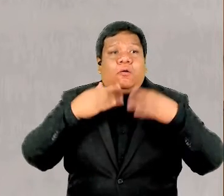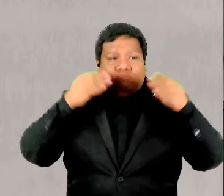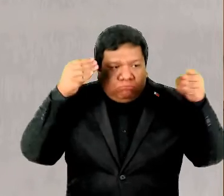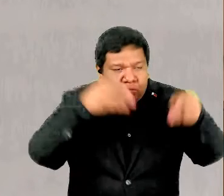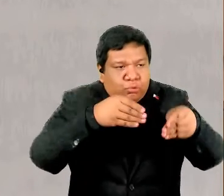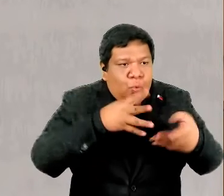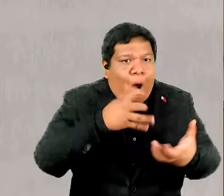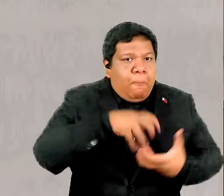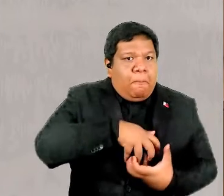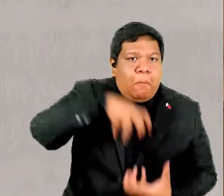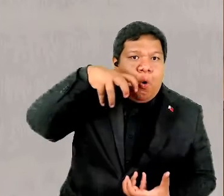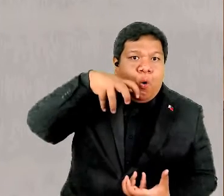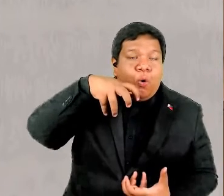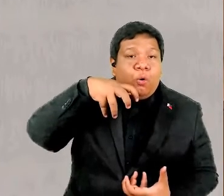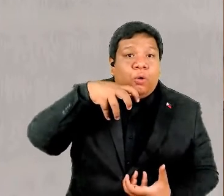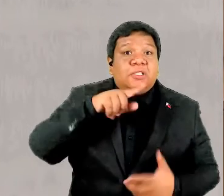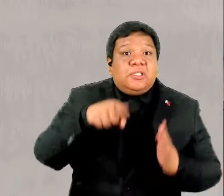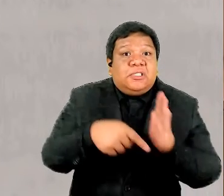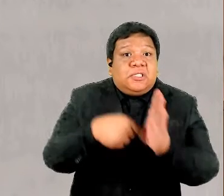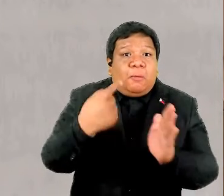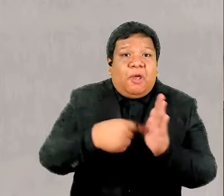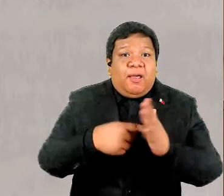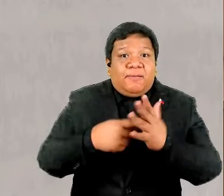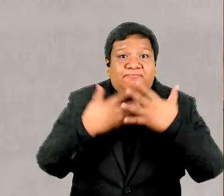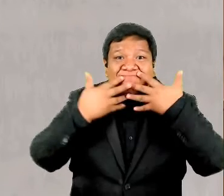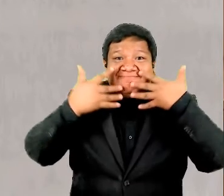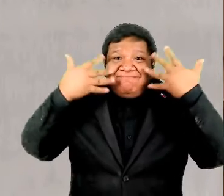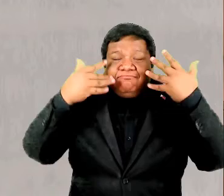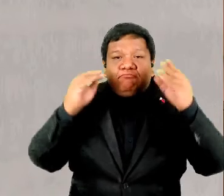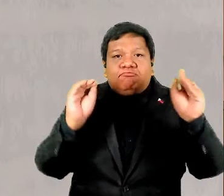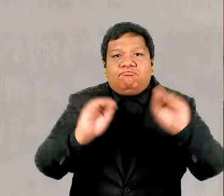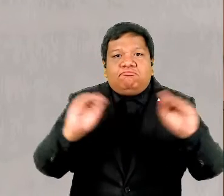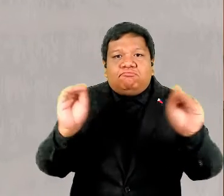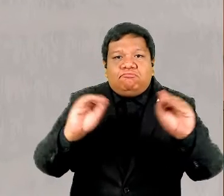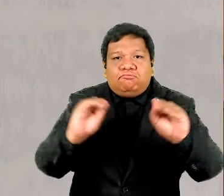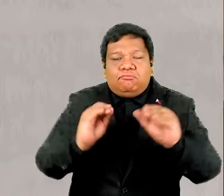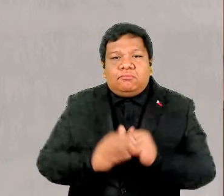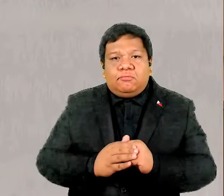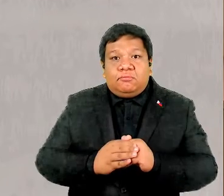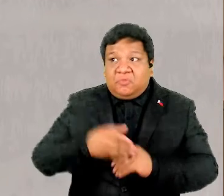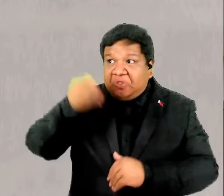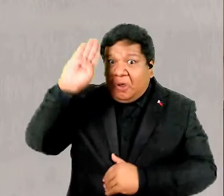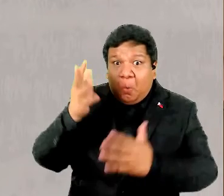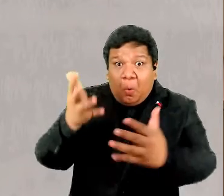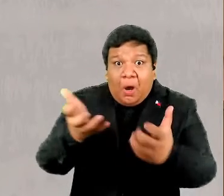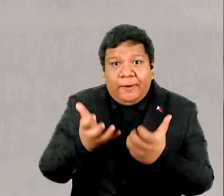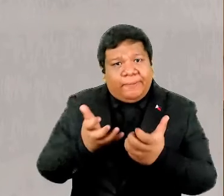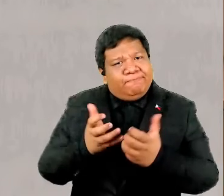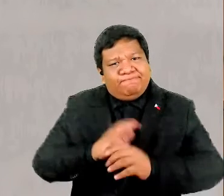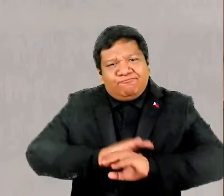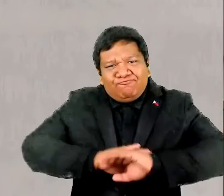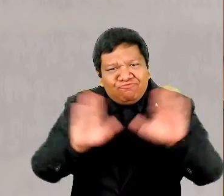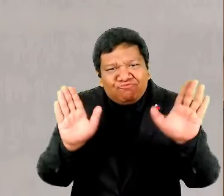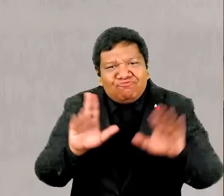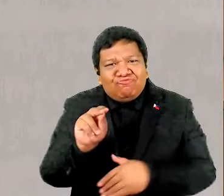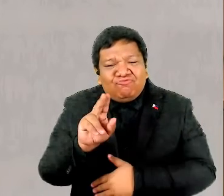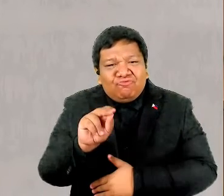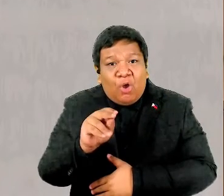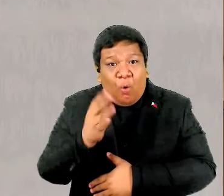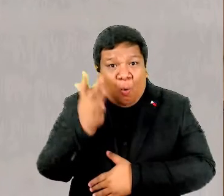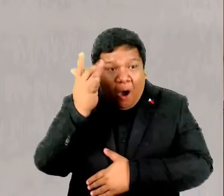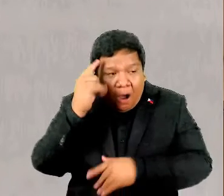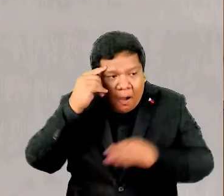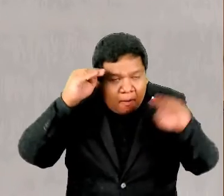life is to get rich. Minsan hindi niyo na makita ang umiti. And this is not the will of God. Because what they are